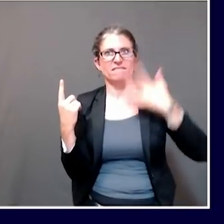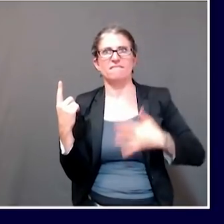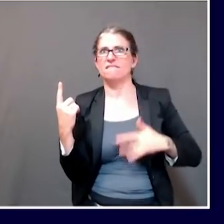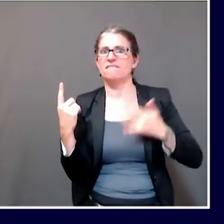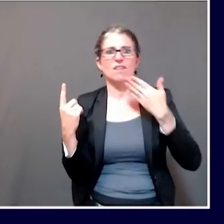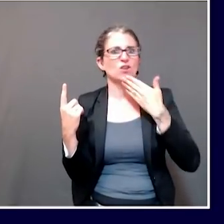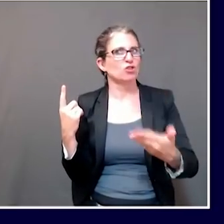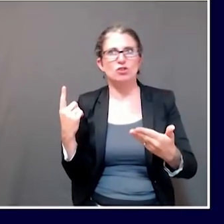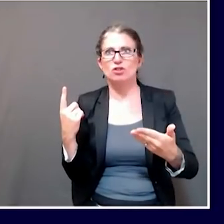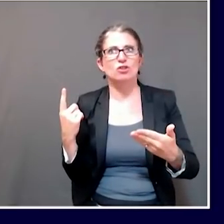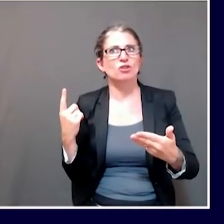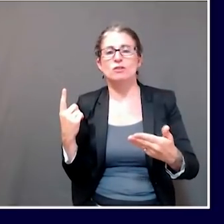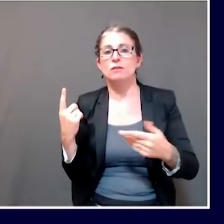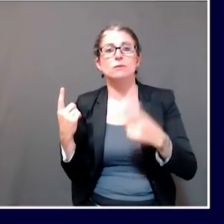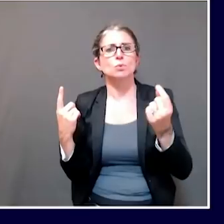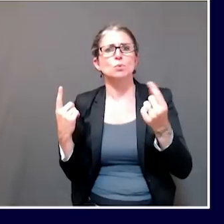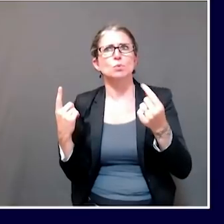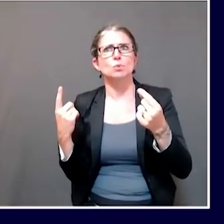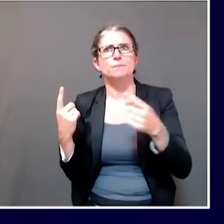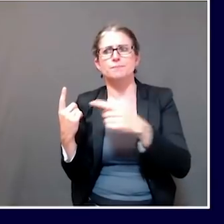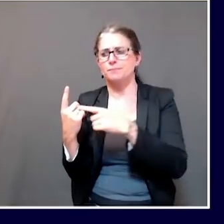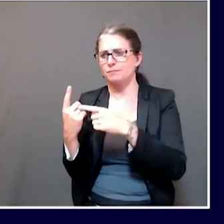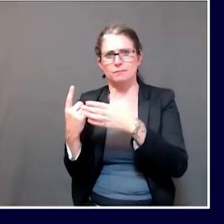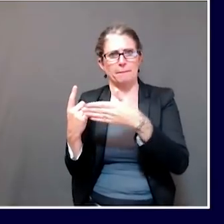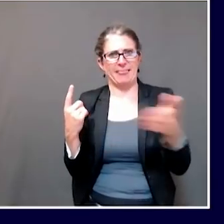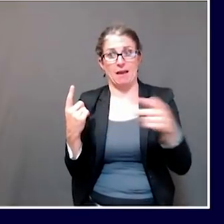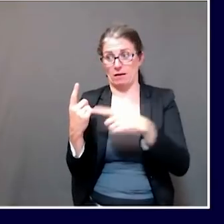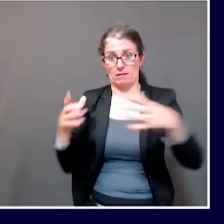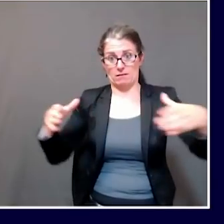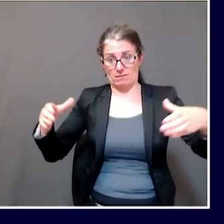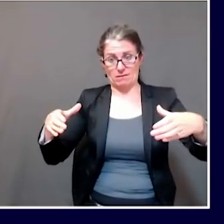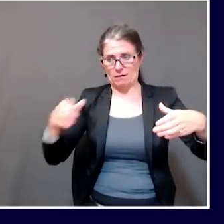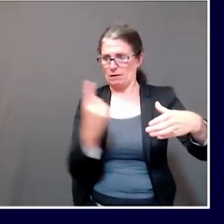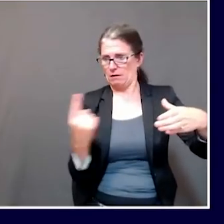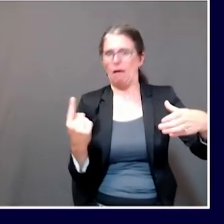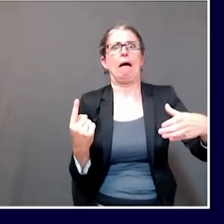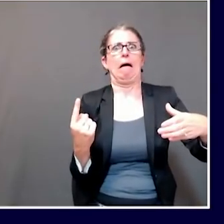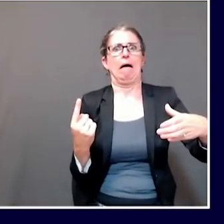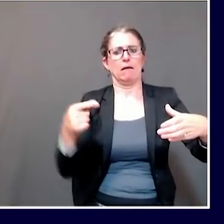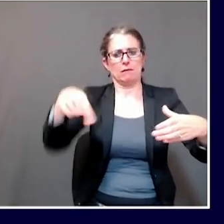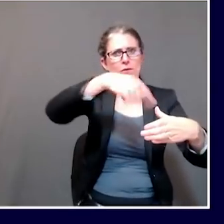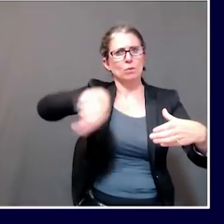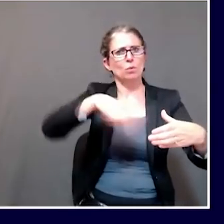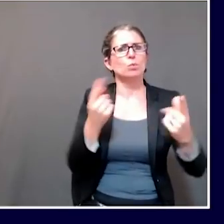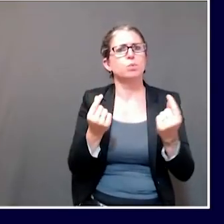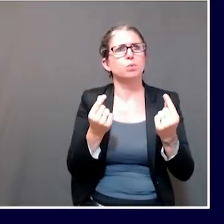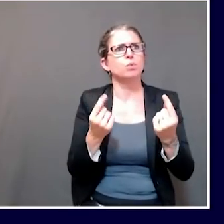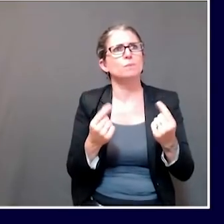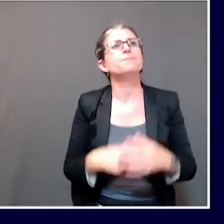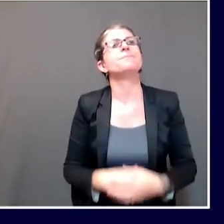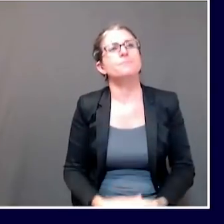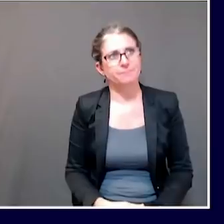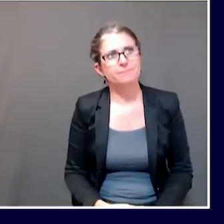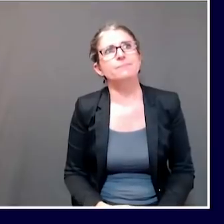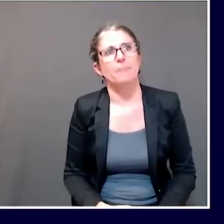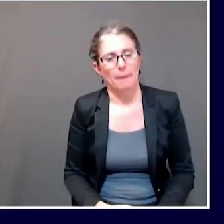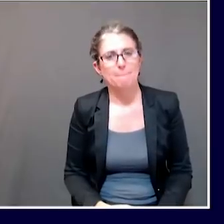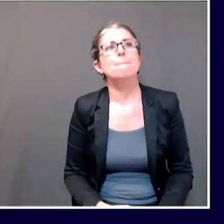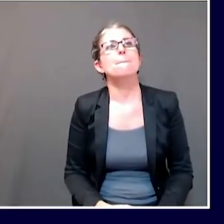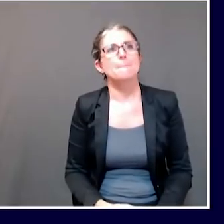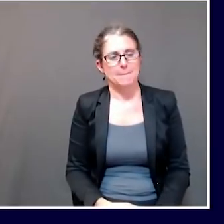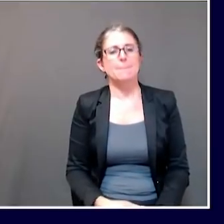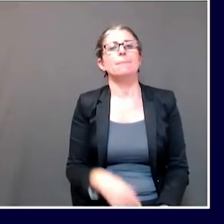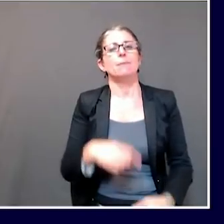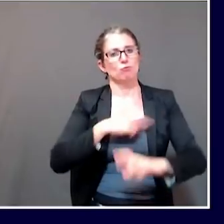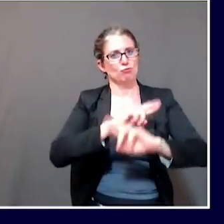are for that kind of scenario? Sure. So we have a protocol that we follow with outbreak situations in general, that we've made